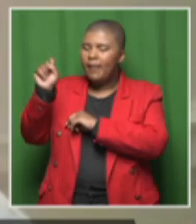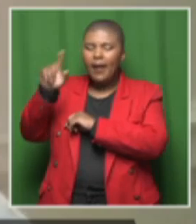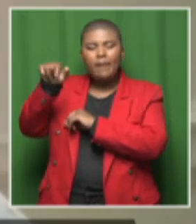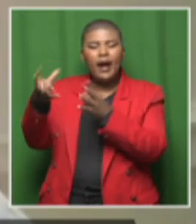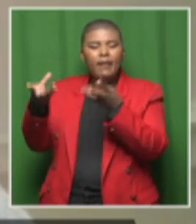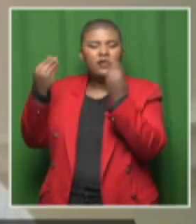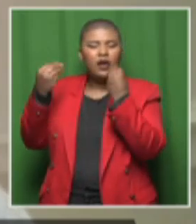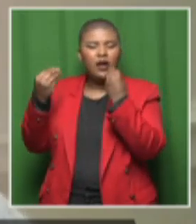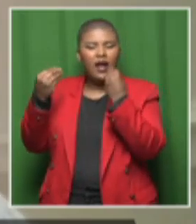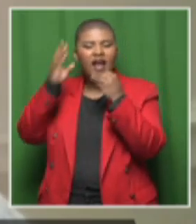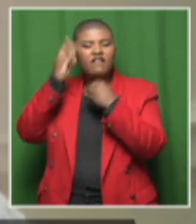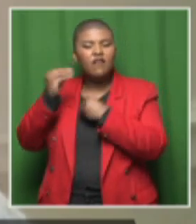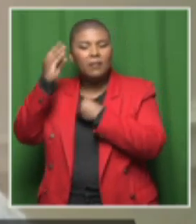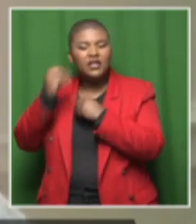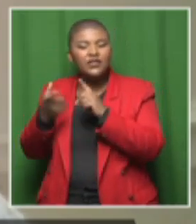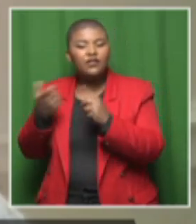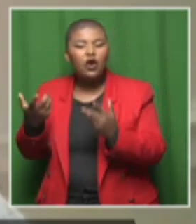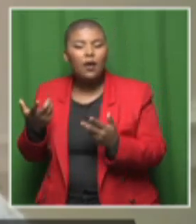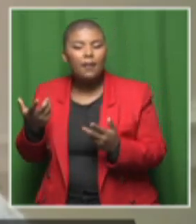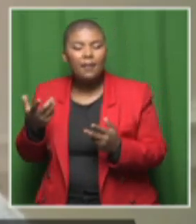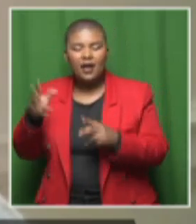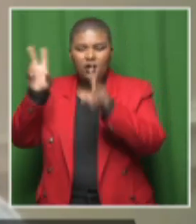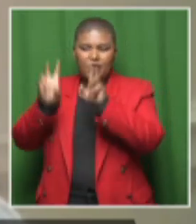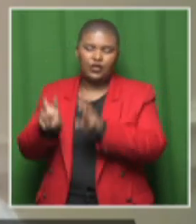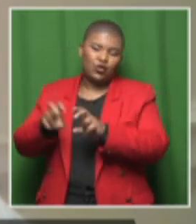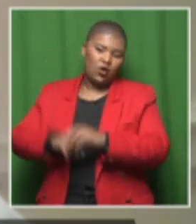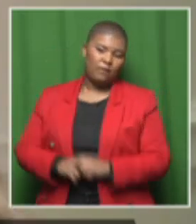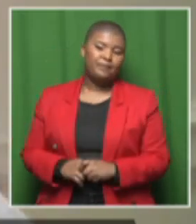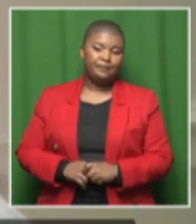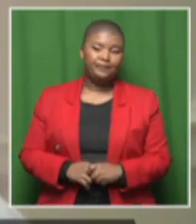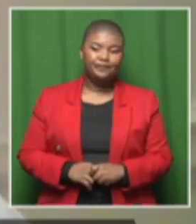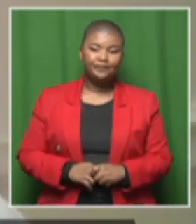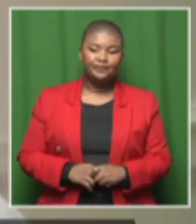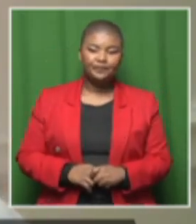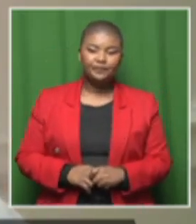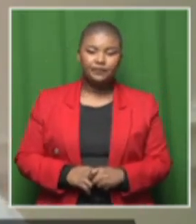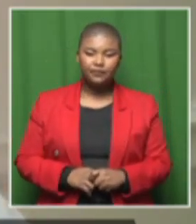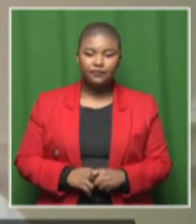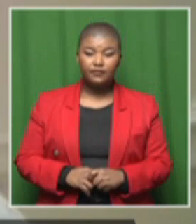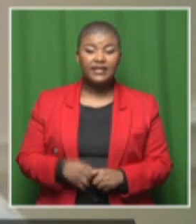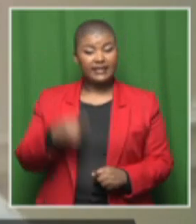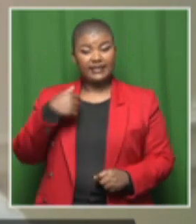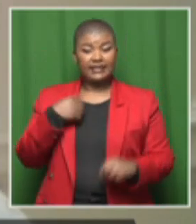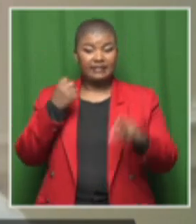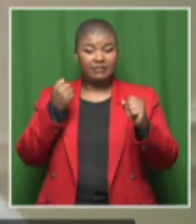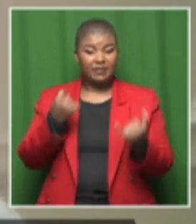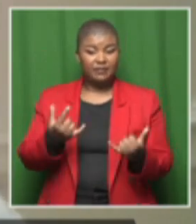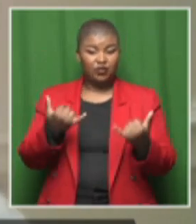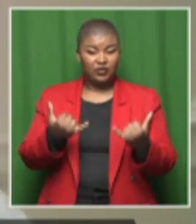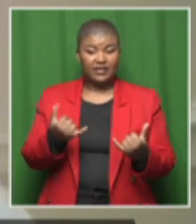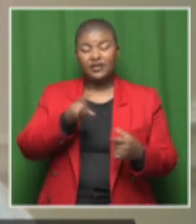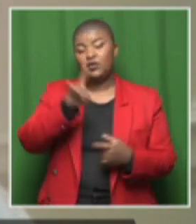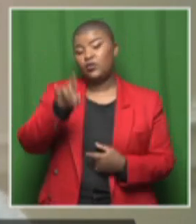obtained the information from Eskom. The question really, as we speak today, is